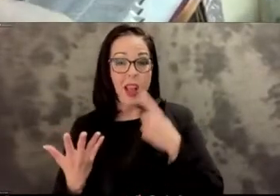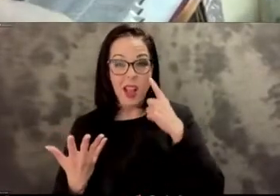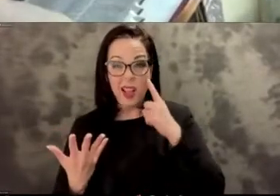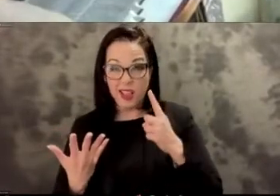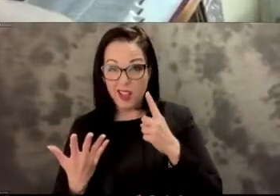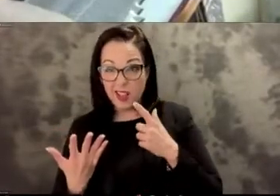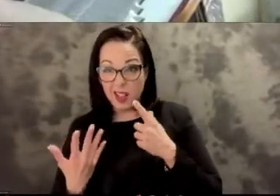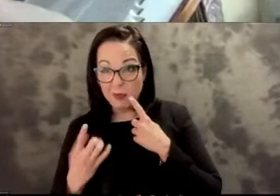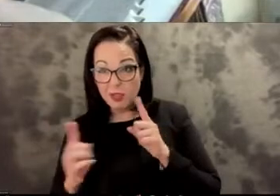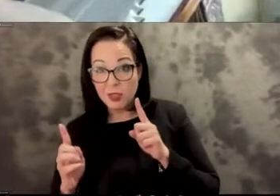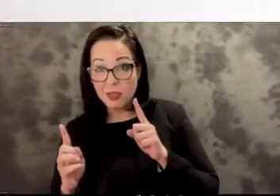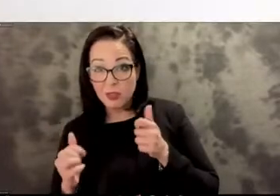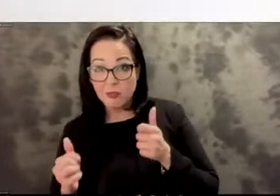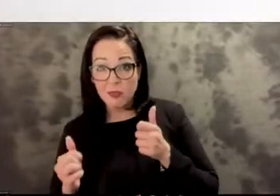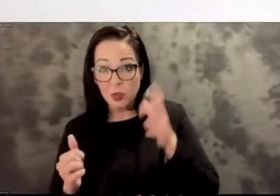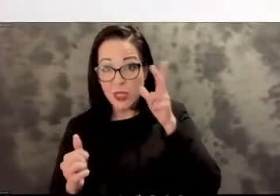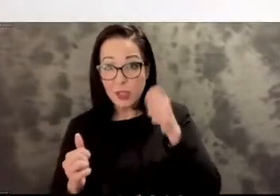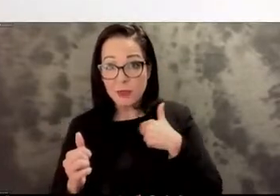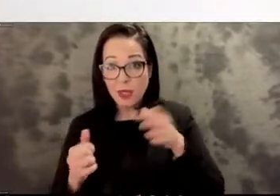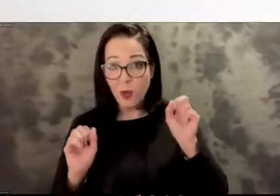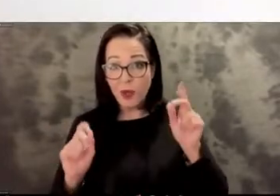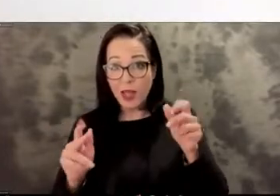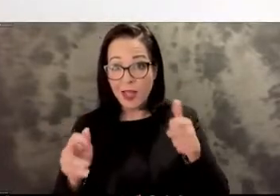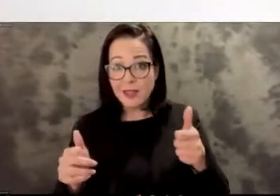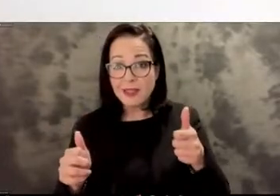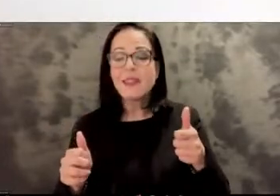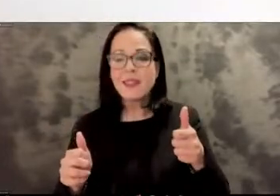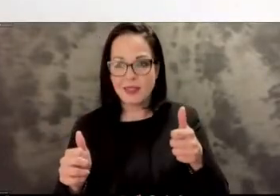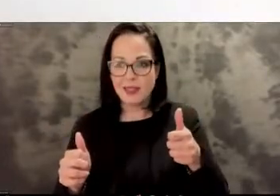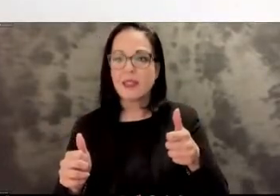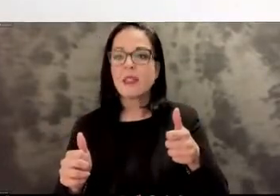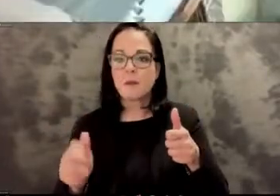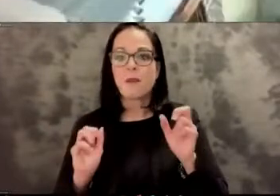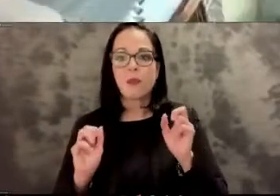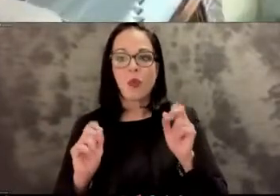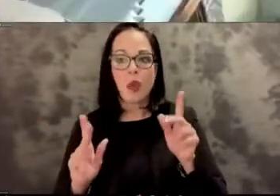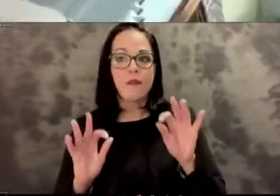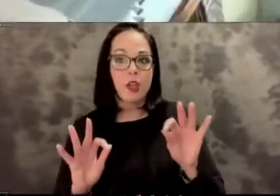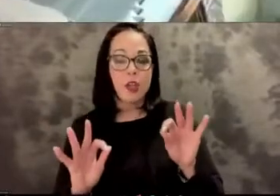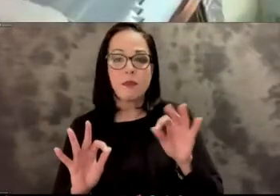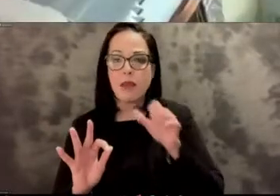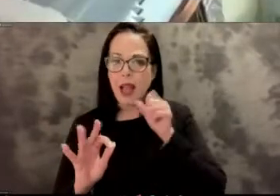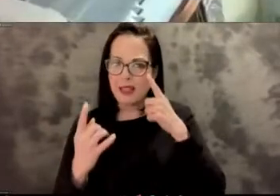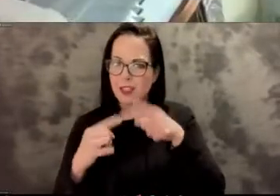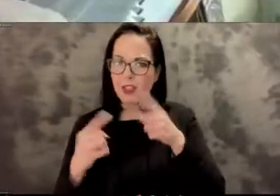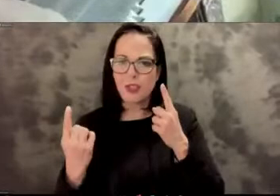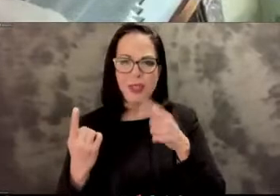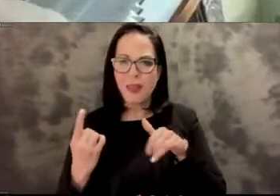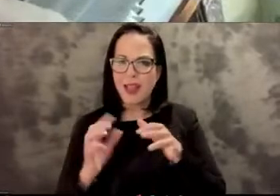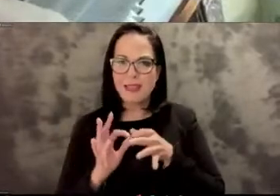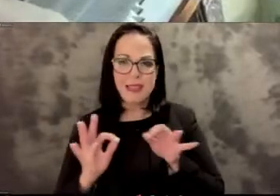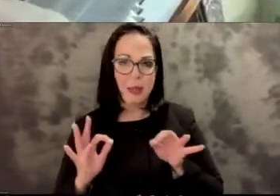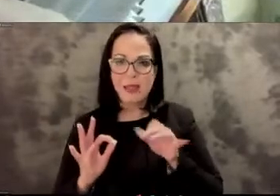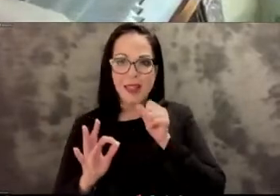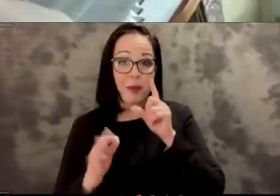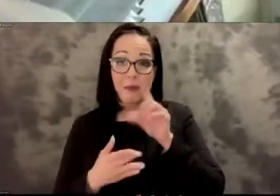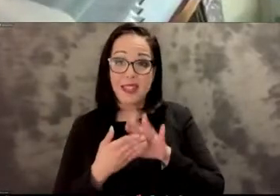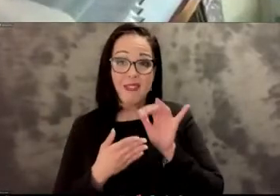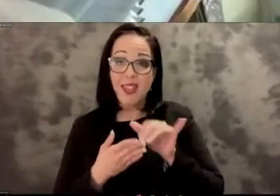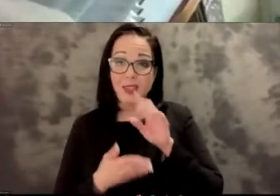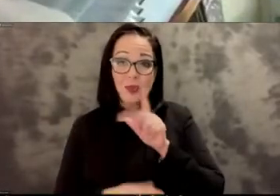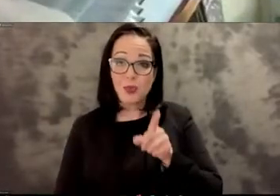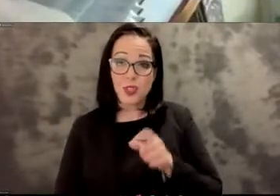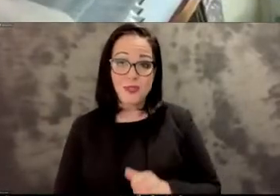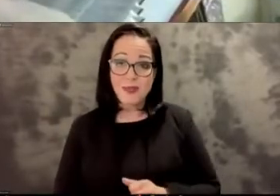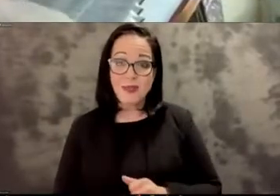Can you hear me? Yes, I can hear you well. Okay, very good. I disagree with that statement. I think that it's not a true statement.